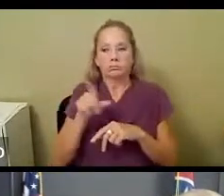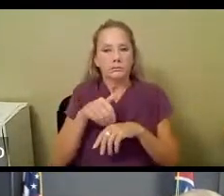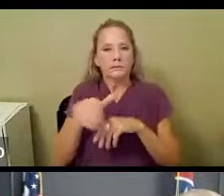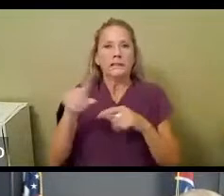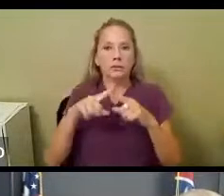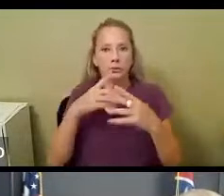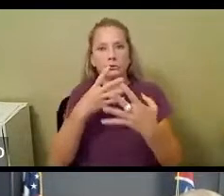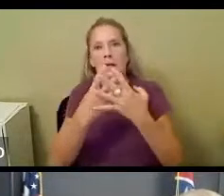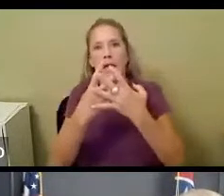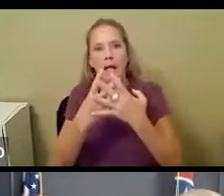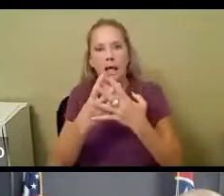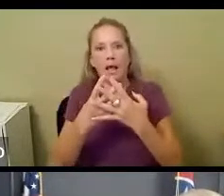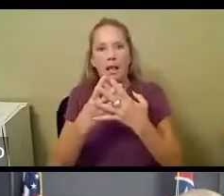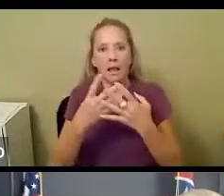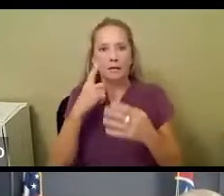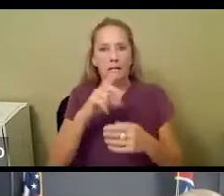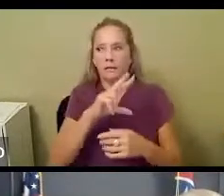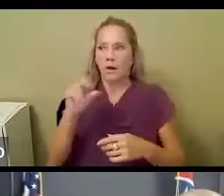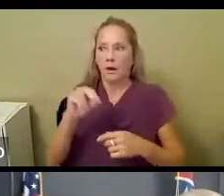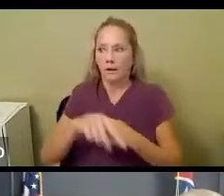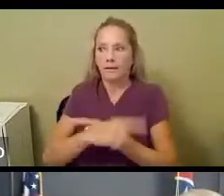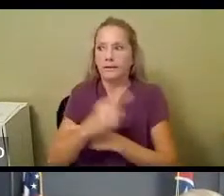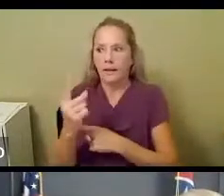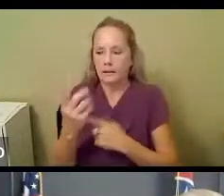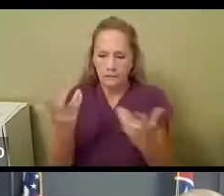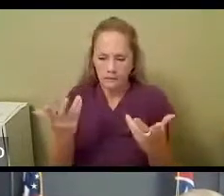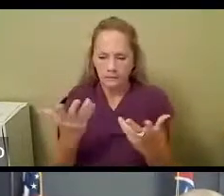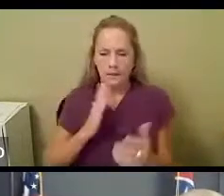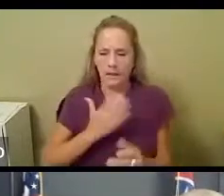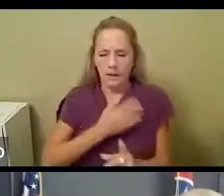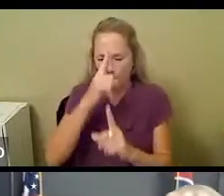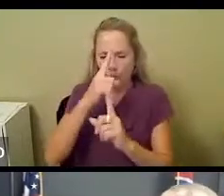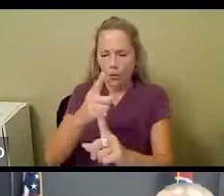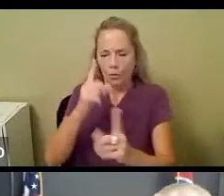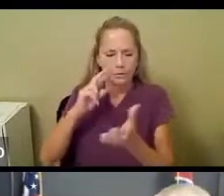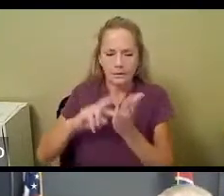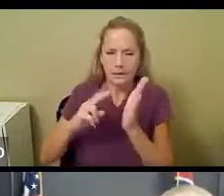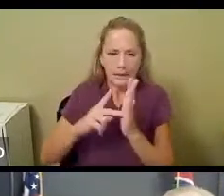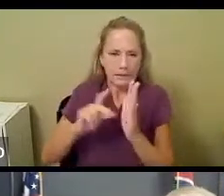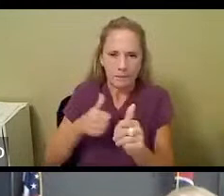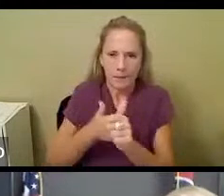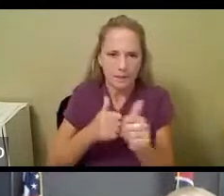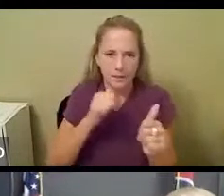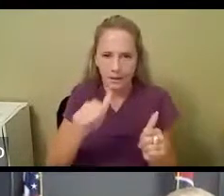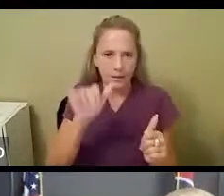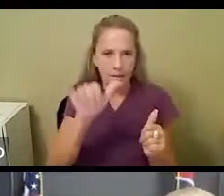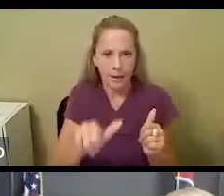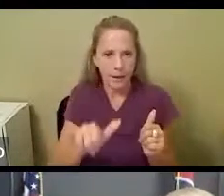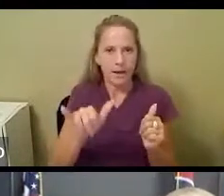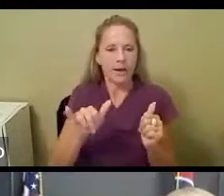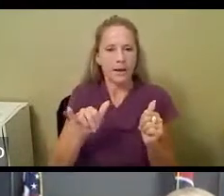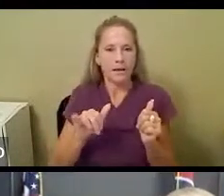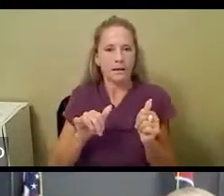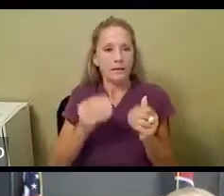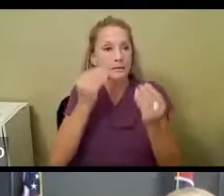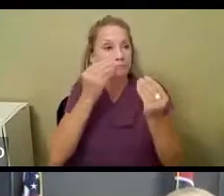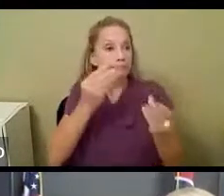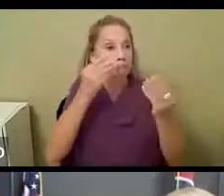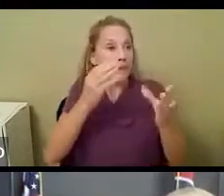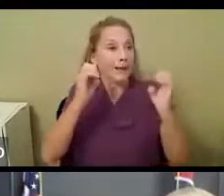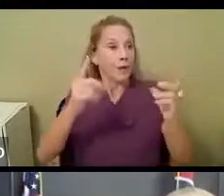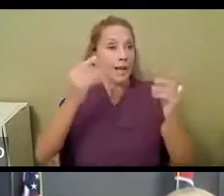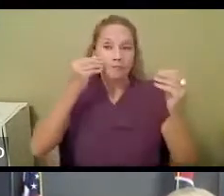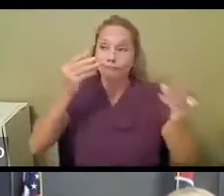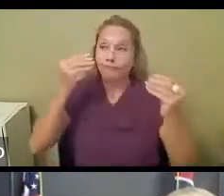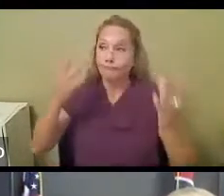mean, we've talked repeatedly about that. That's not our goal. That's not our intention. Clearly, education alone isn't working. I'd like to